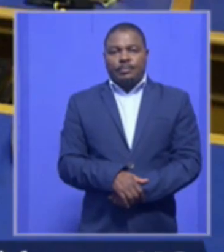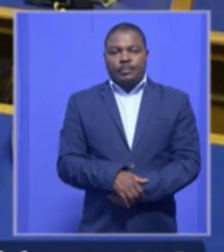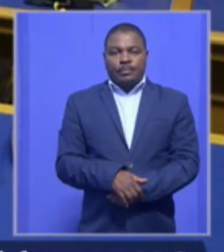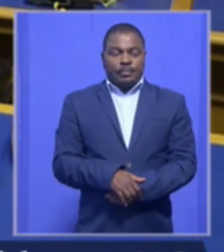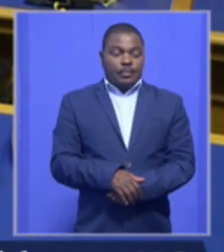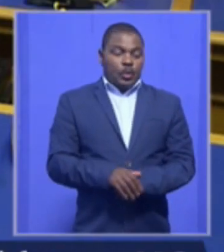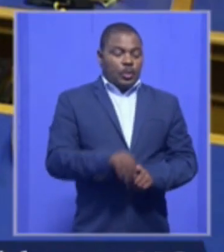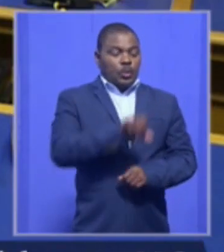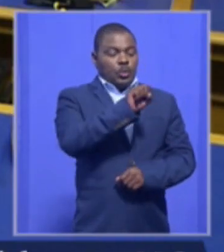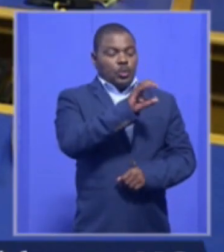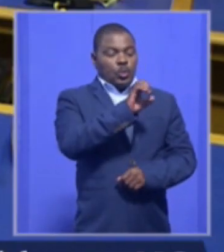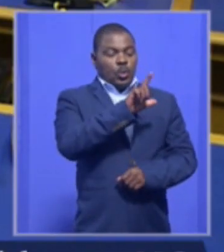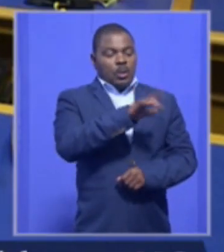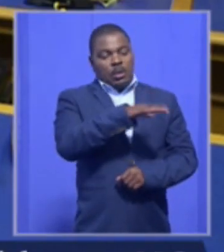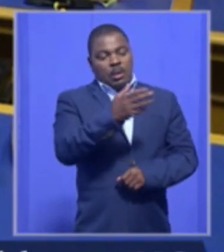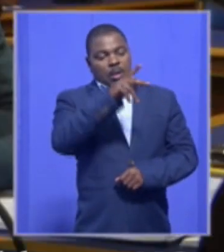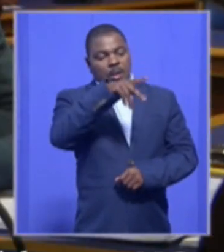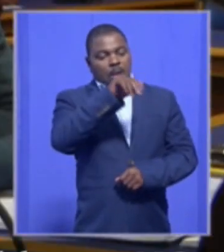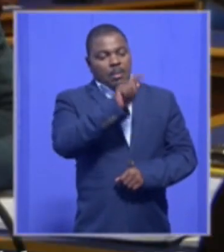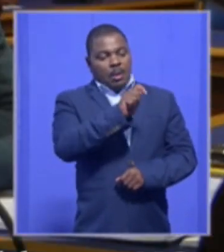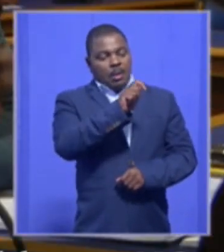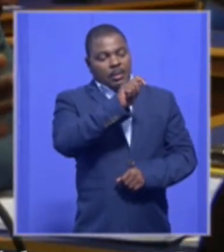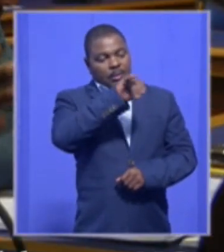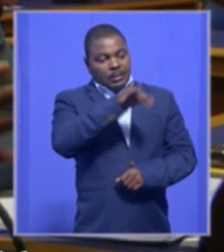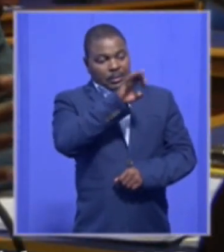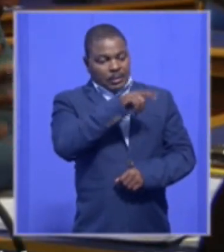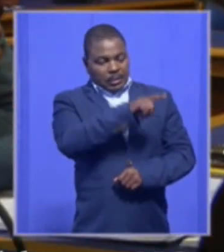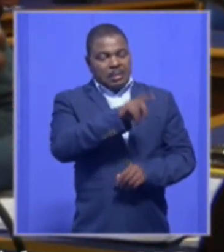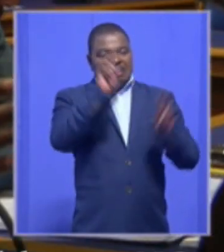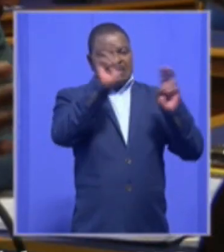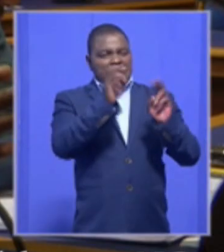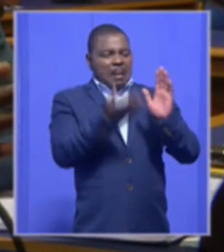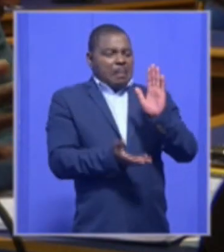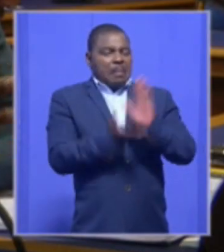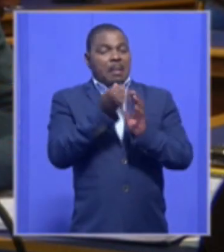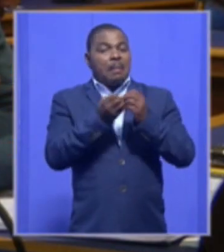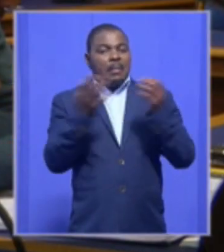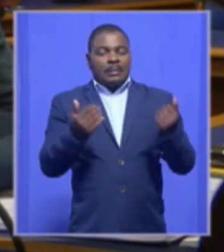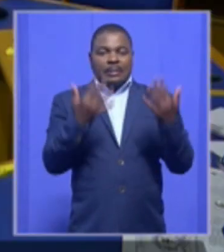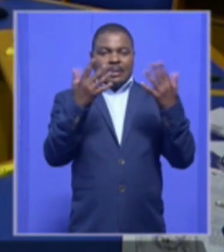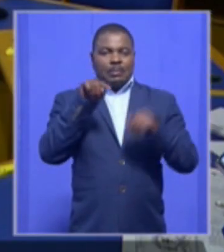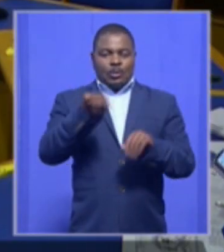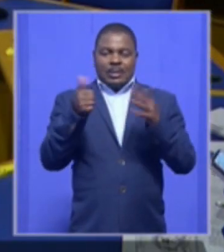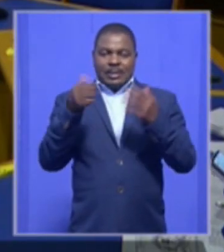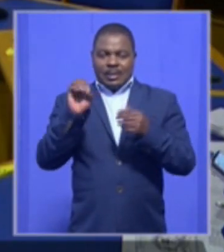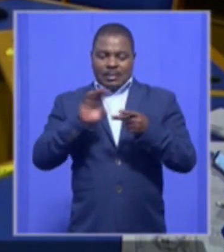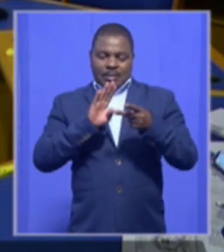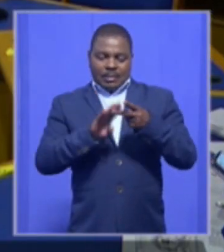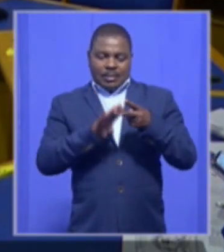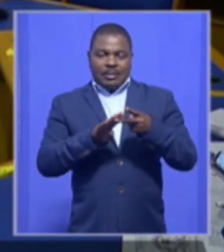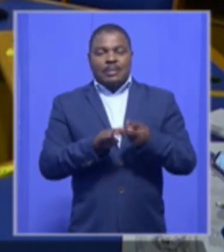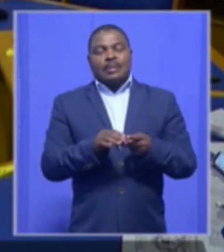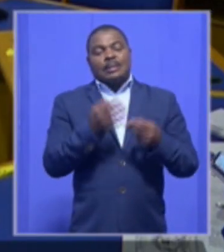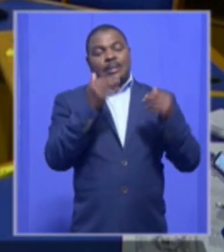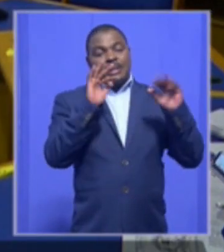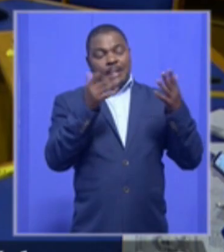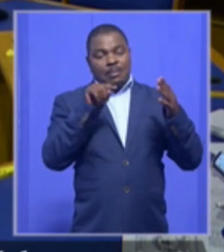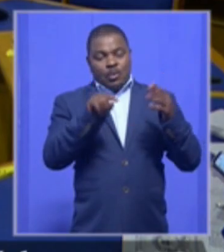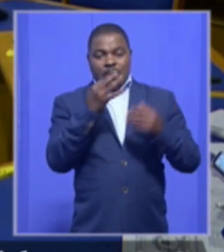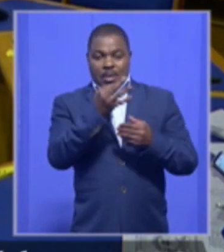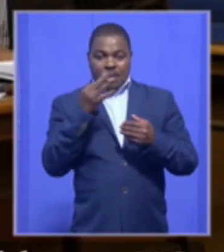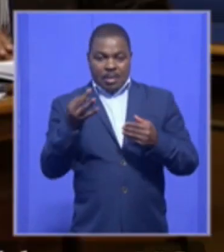Mmasepala wa Salt Blaki o ile wa nyolla ditheko tsa motlakase ka diperesente tse 10.60 le tse 10.33 ho